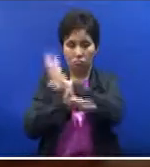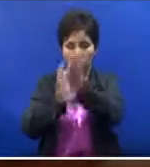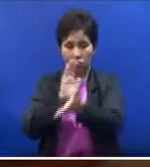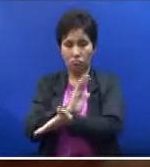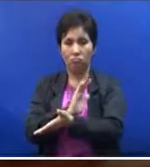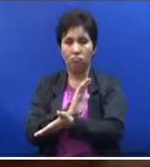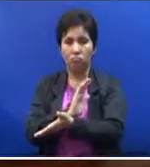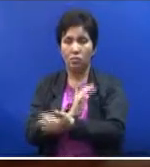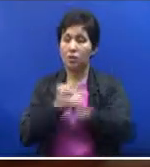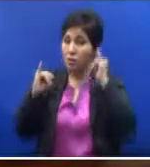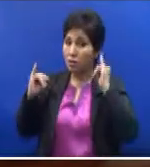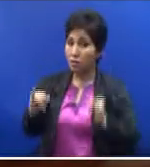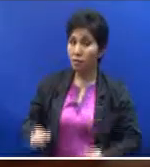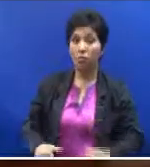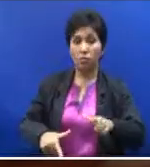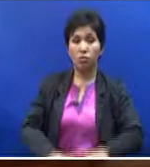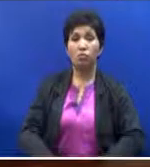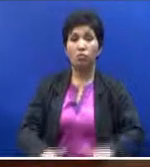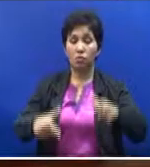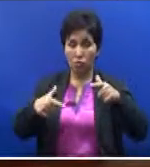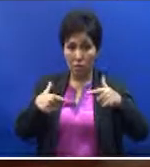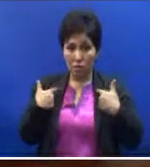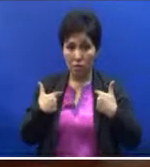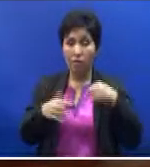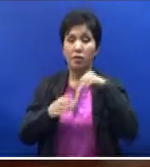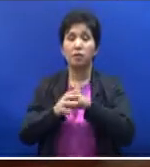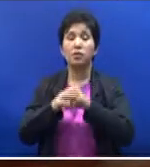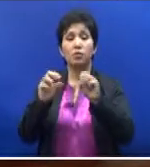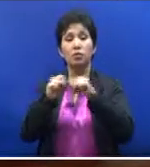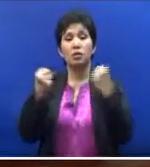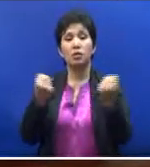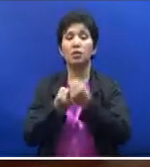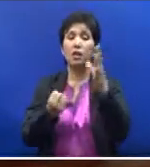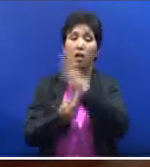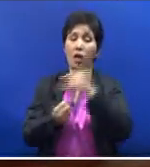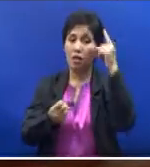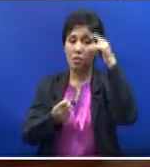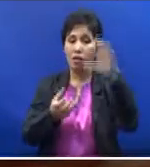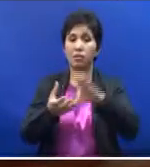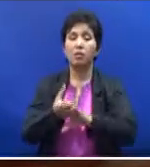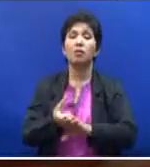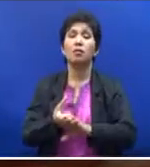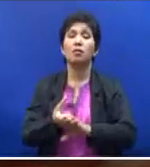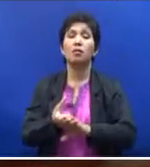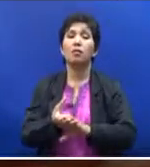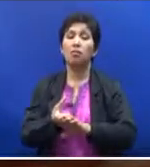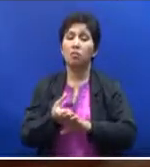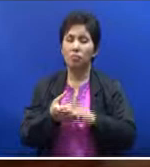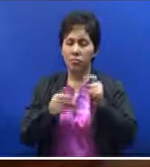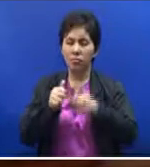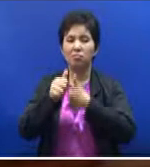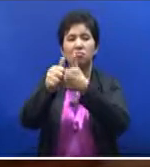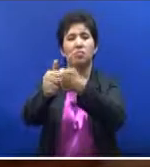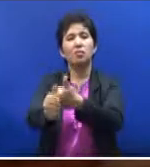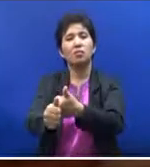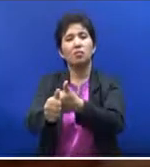in order for an individual to live peacefully in a society, then they may need to refer to